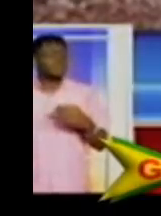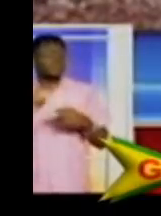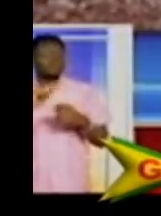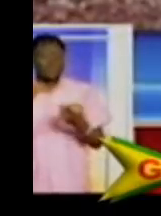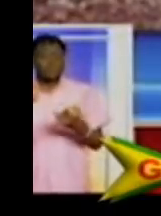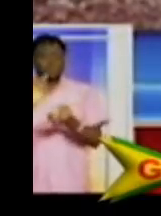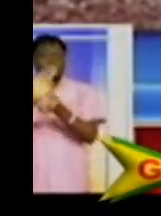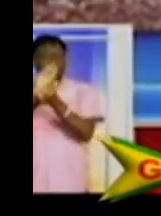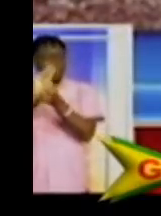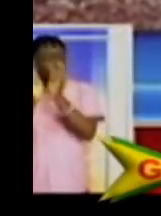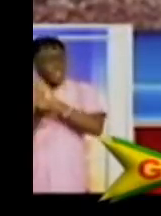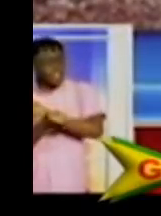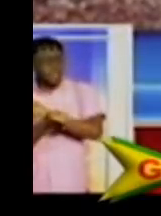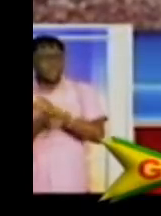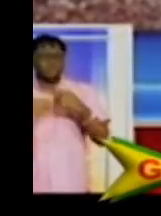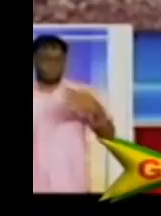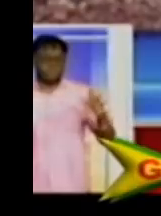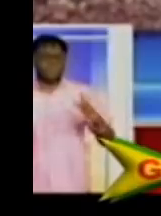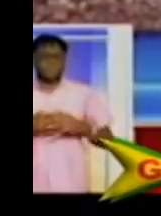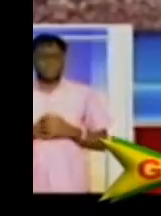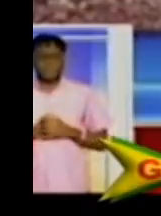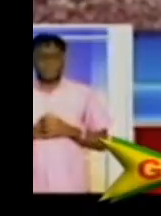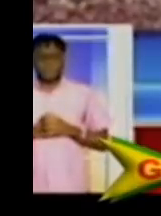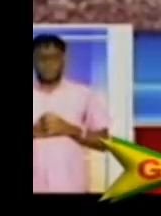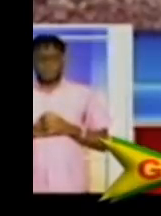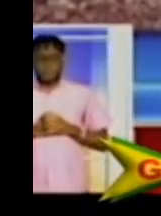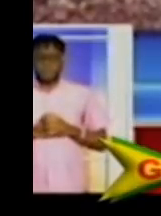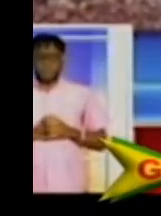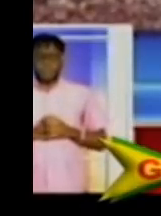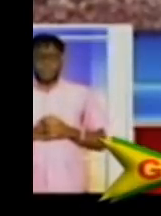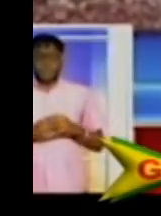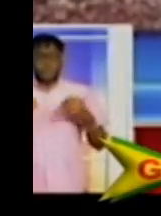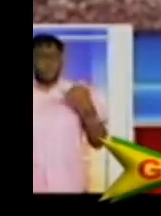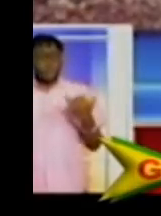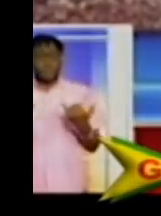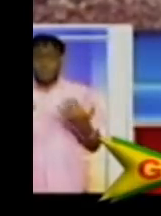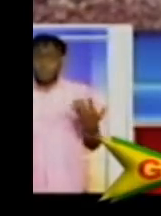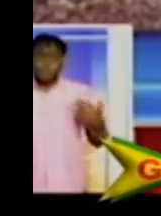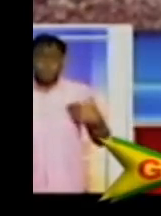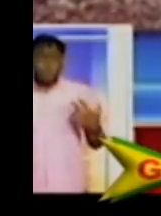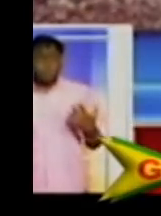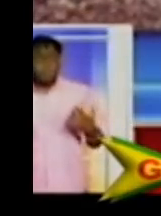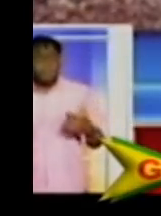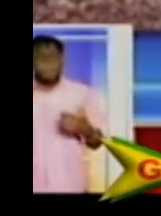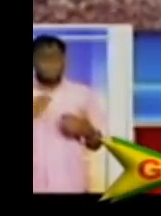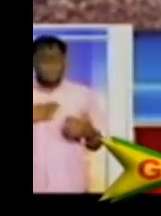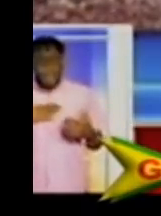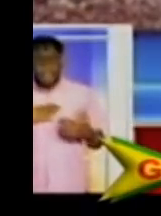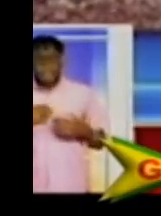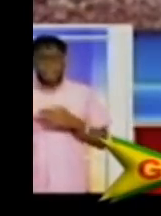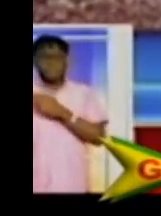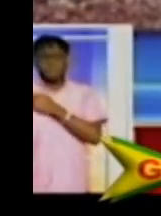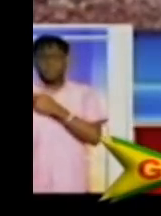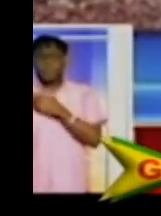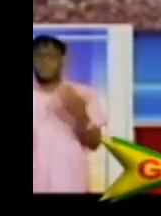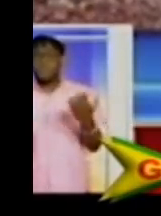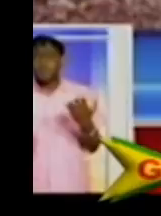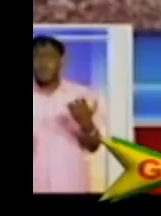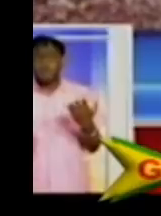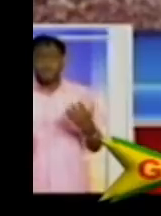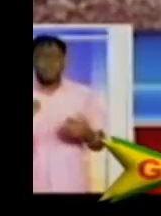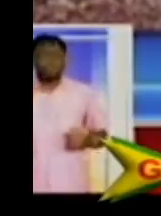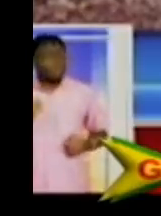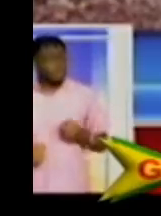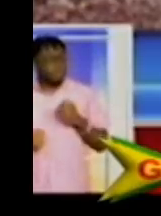in the final 11? Well, as I said before, you know, my primary job is to make runs. I'm not a goal setter. I have a